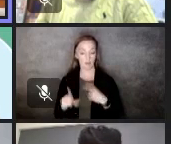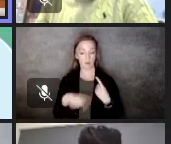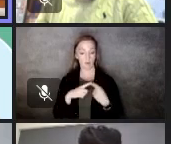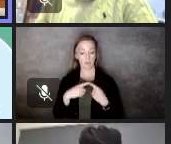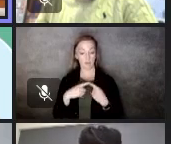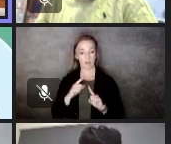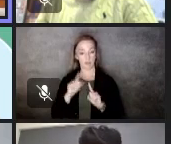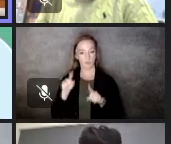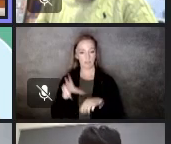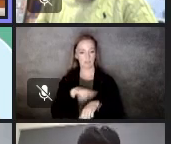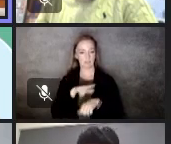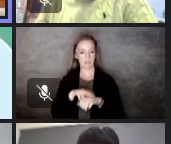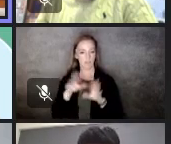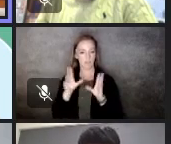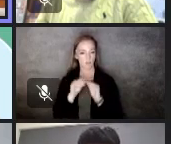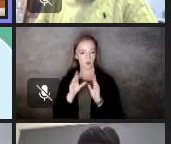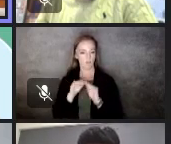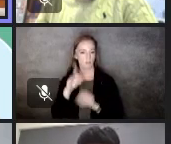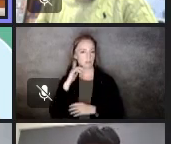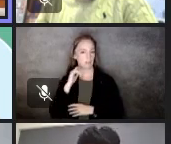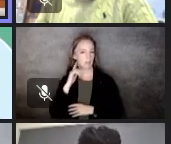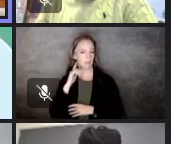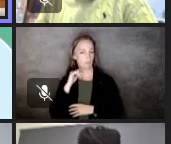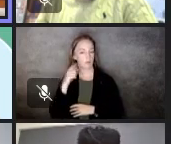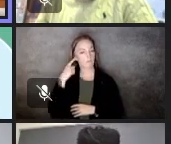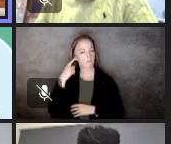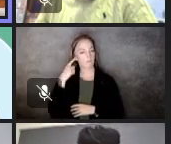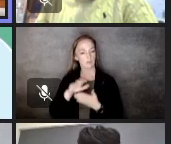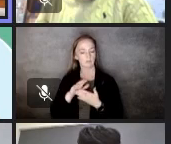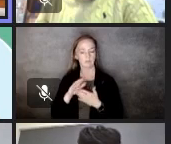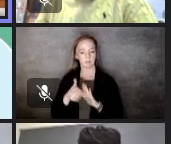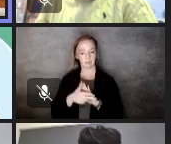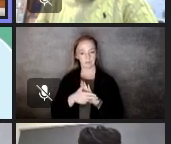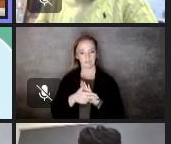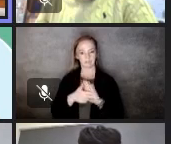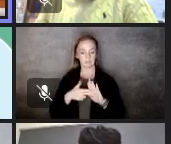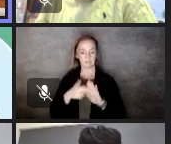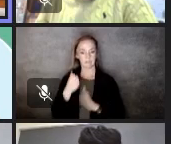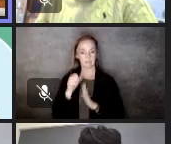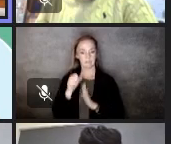in California for being a state teacher, they actually presented us.